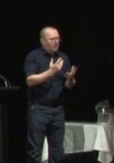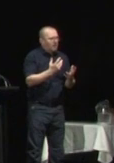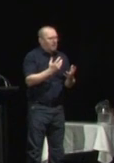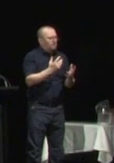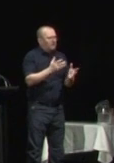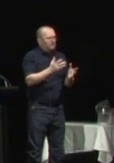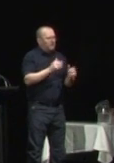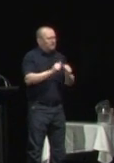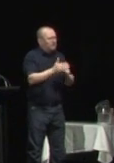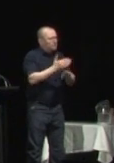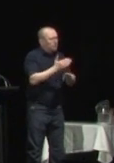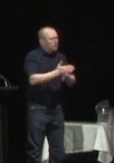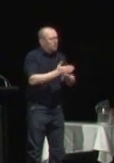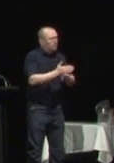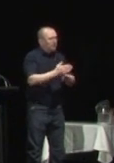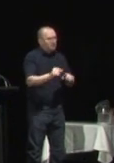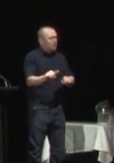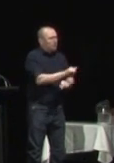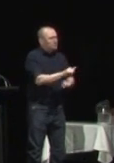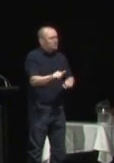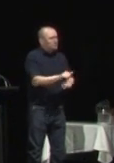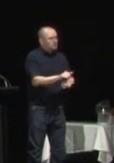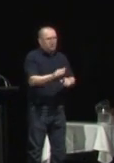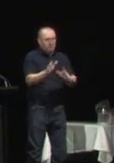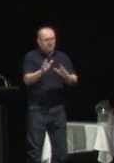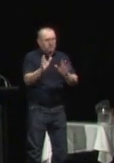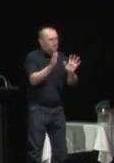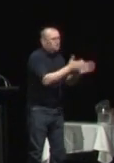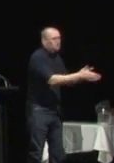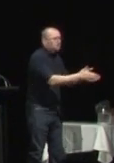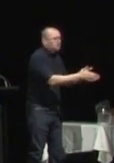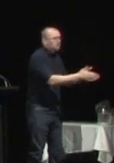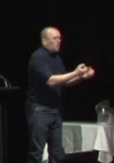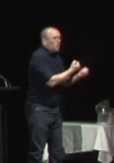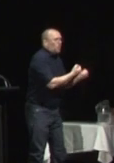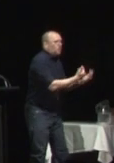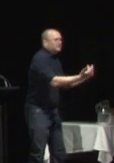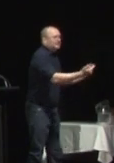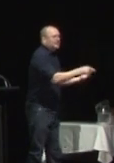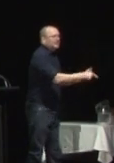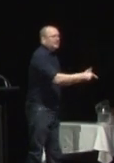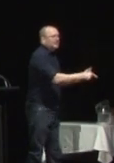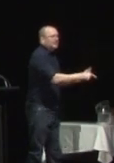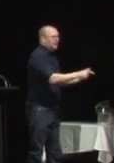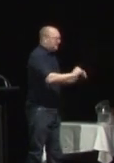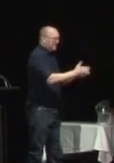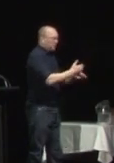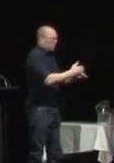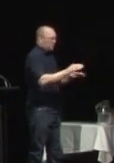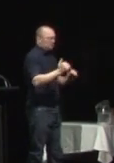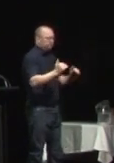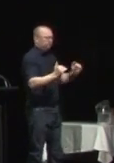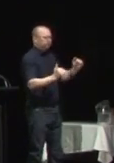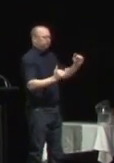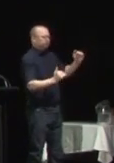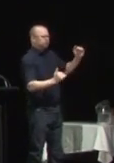quality, but from the group assigned to quantity. Because it seemed that while the group assigned to make one perfect pot was